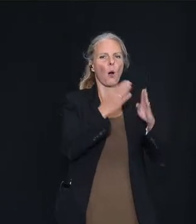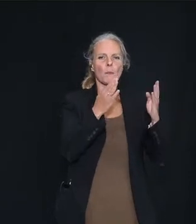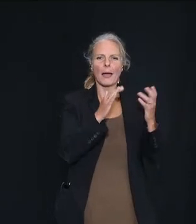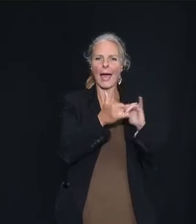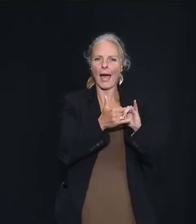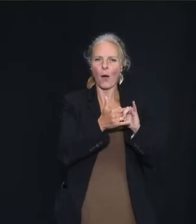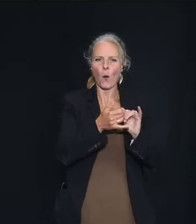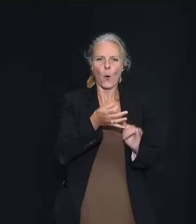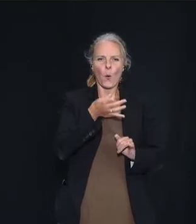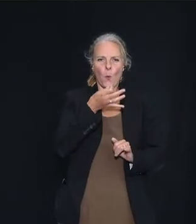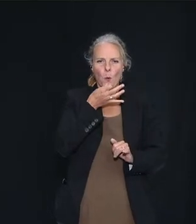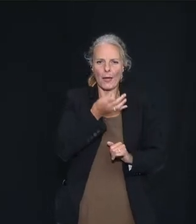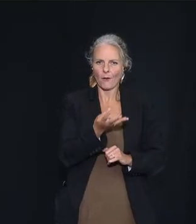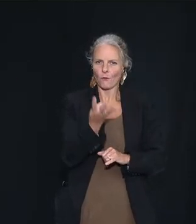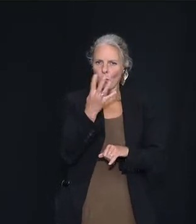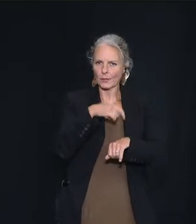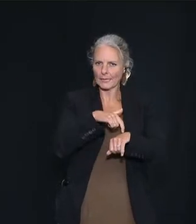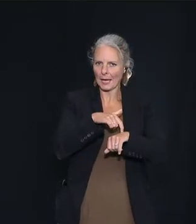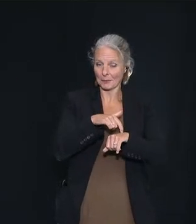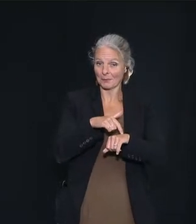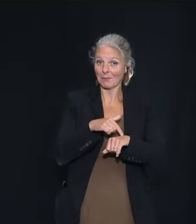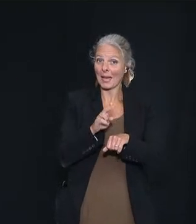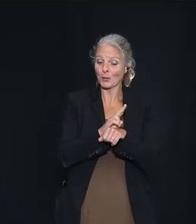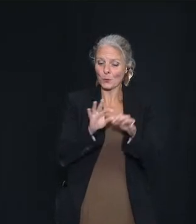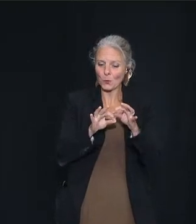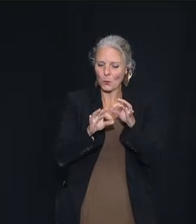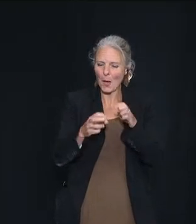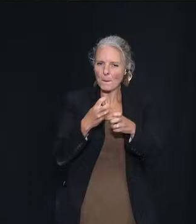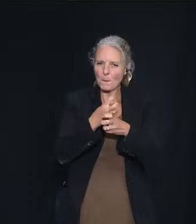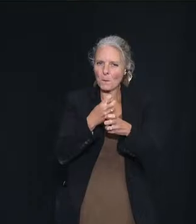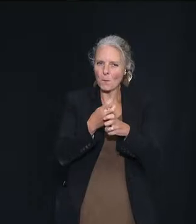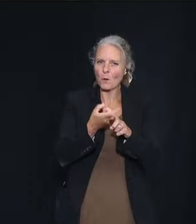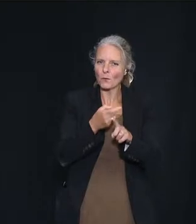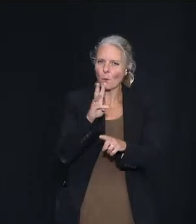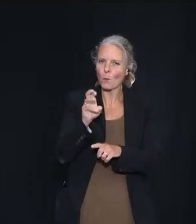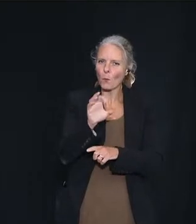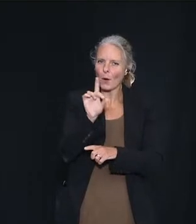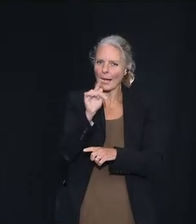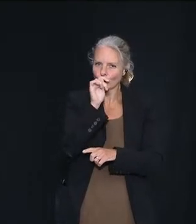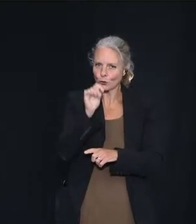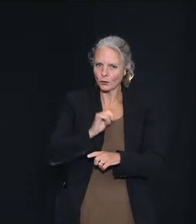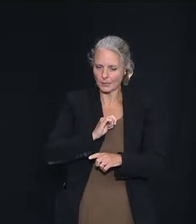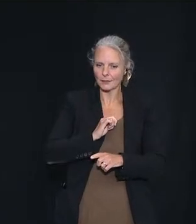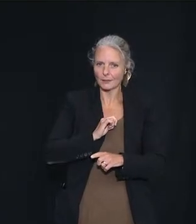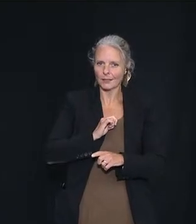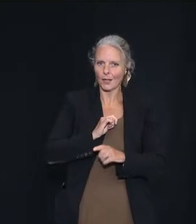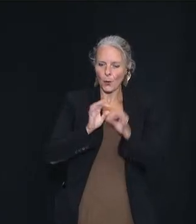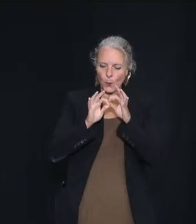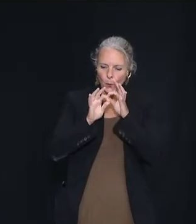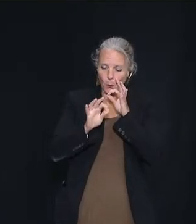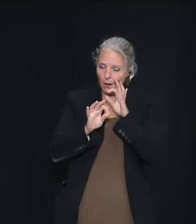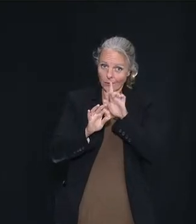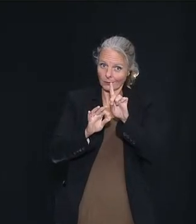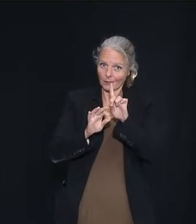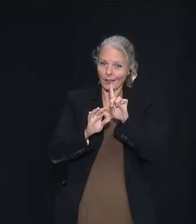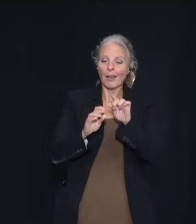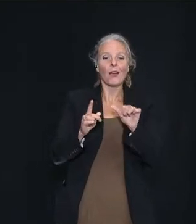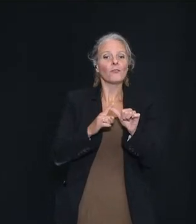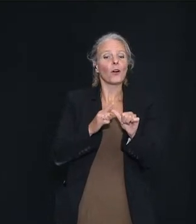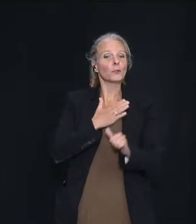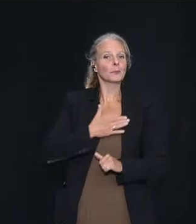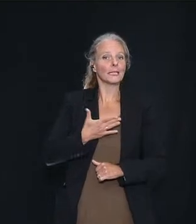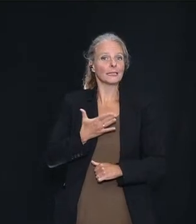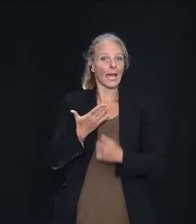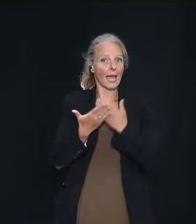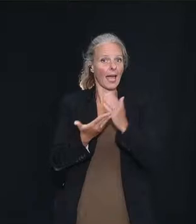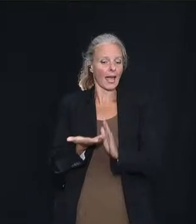for about 20 years, and I use it in my ceremonies. And before I do that, I'd like for you to put your hands on your